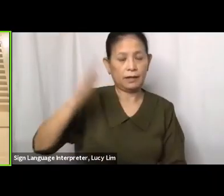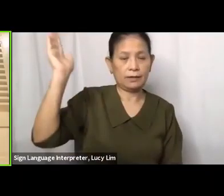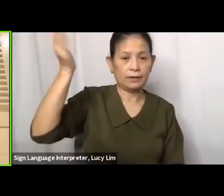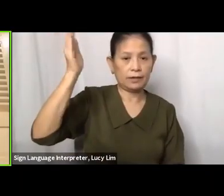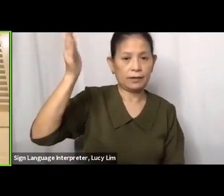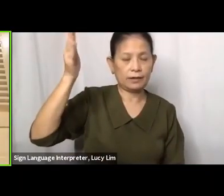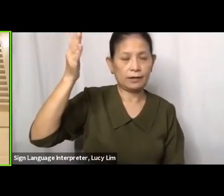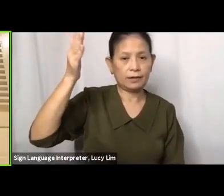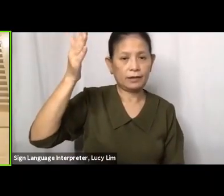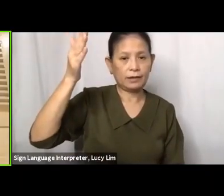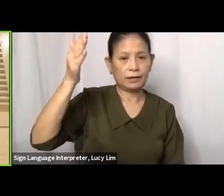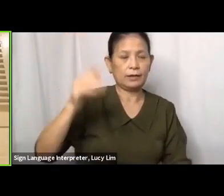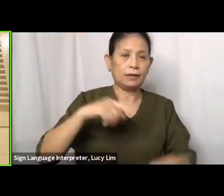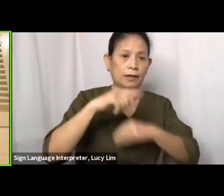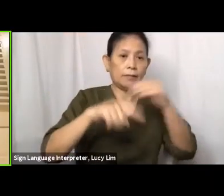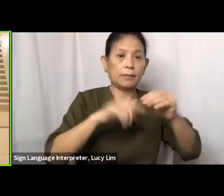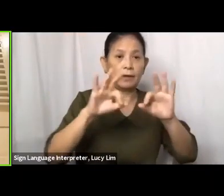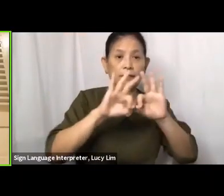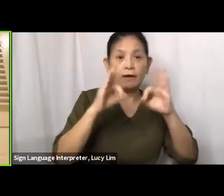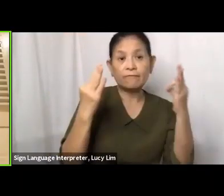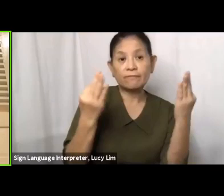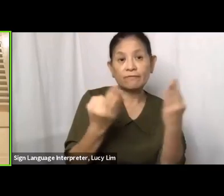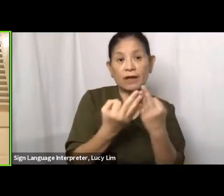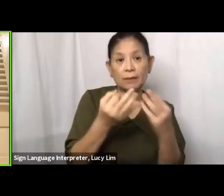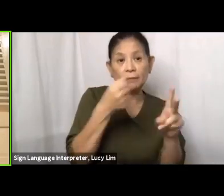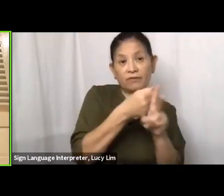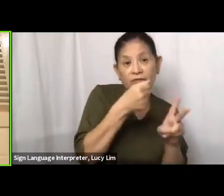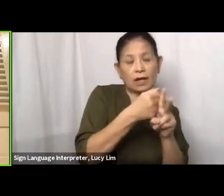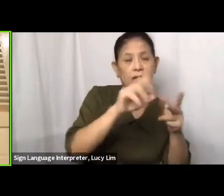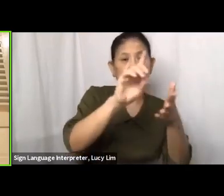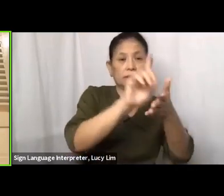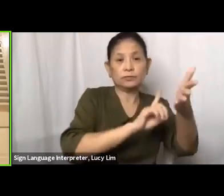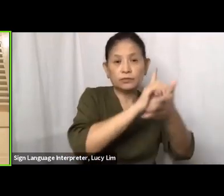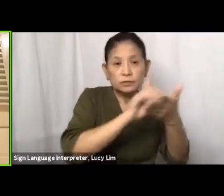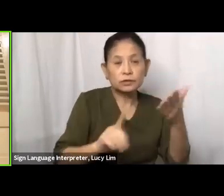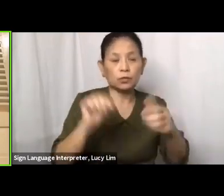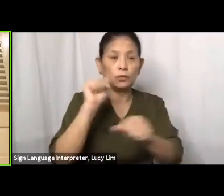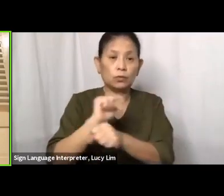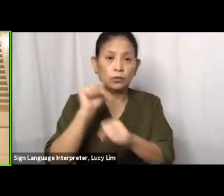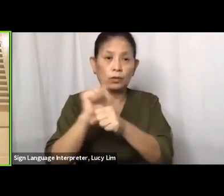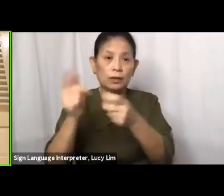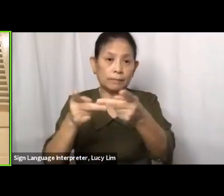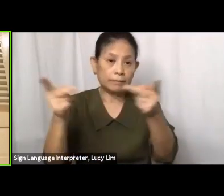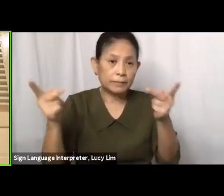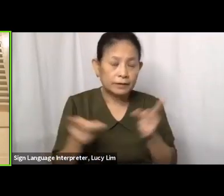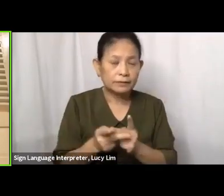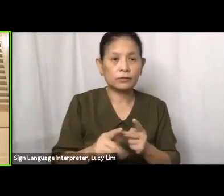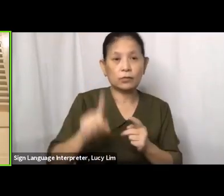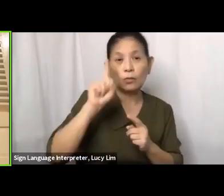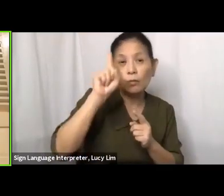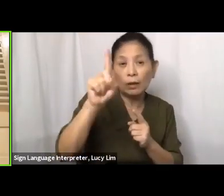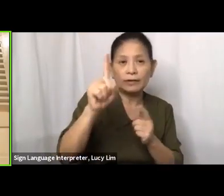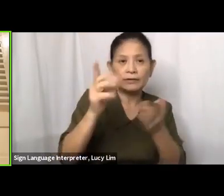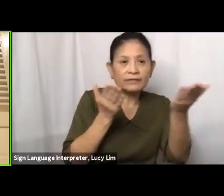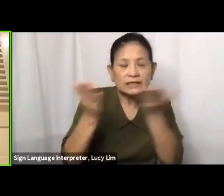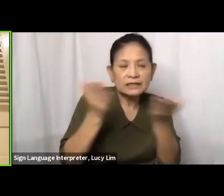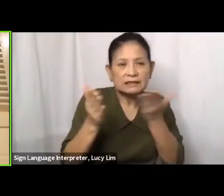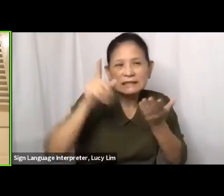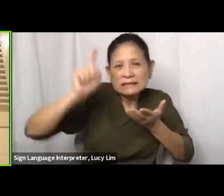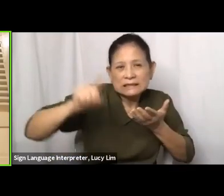yes, about the issue of family violence and discrimination at workplace, one of the services needed by our community